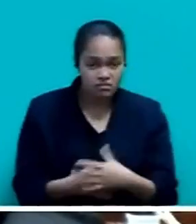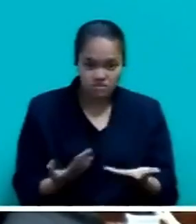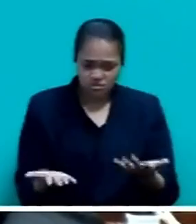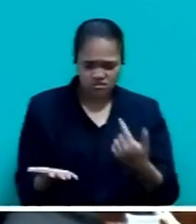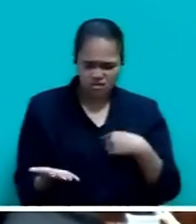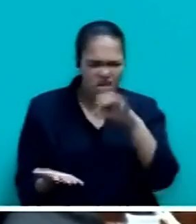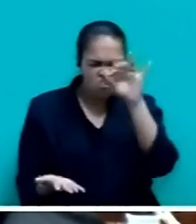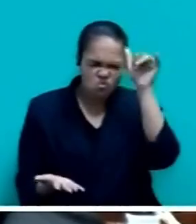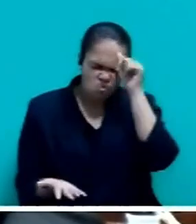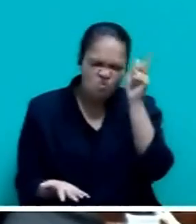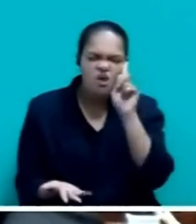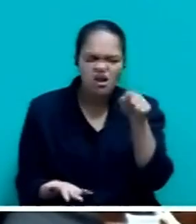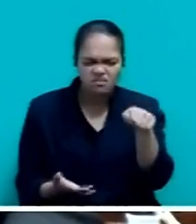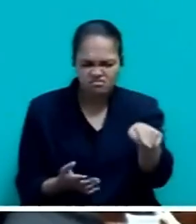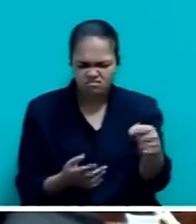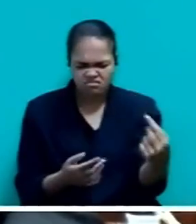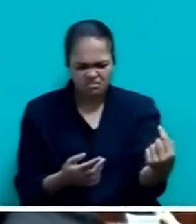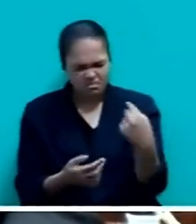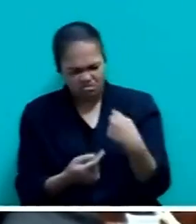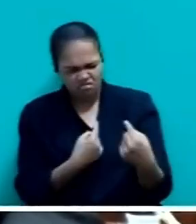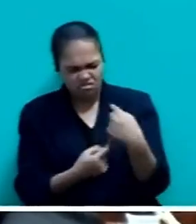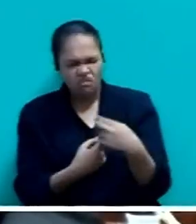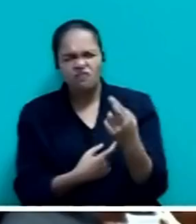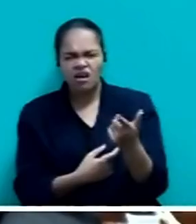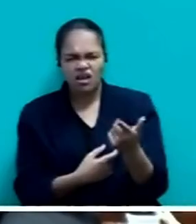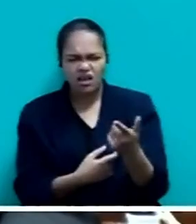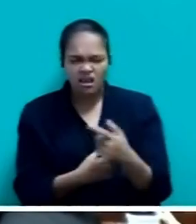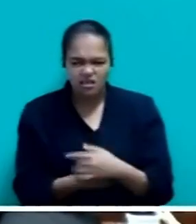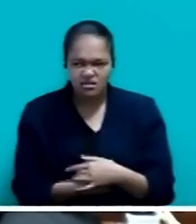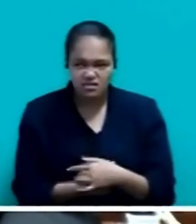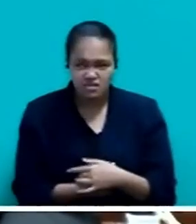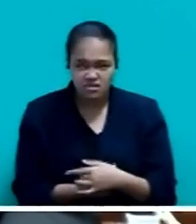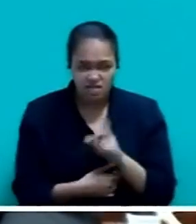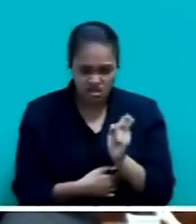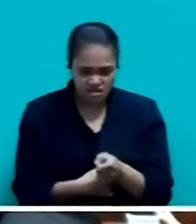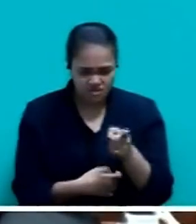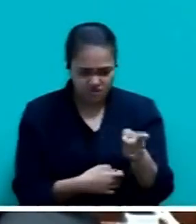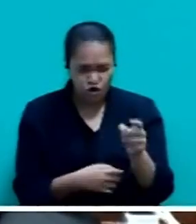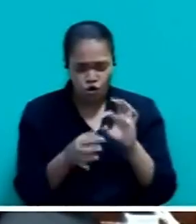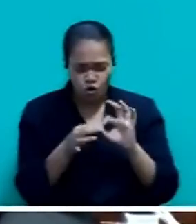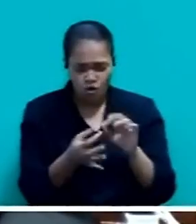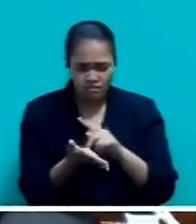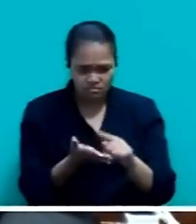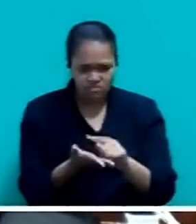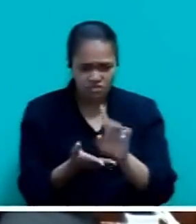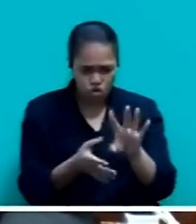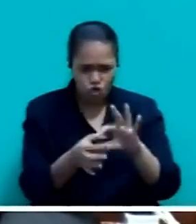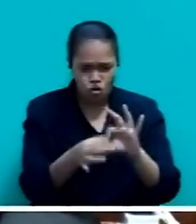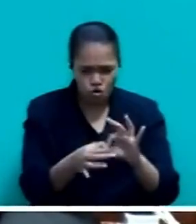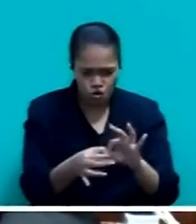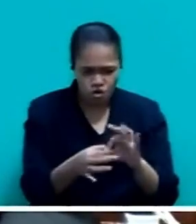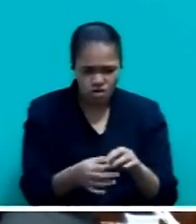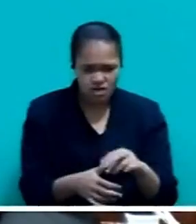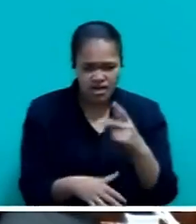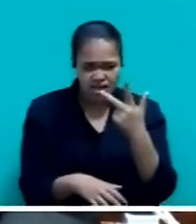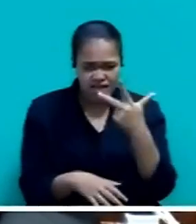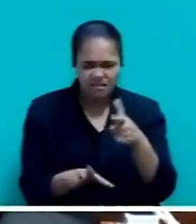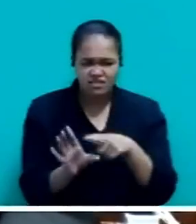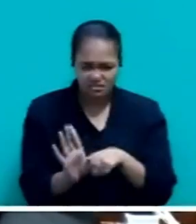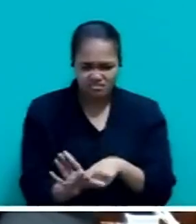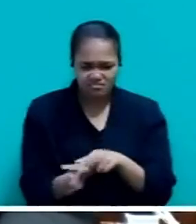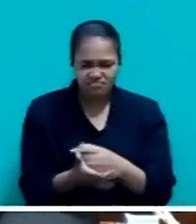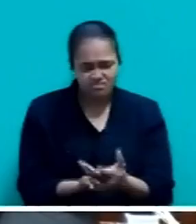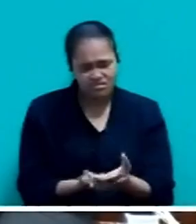he means, because if he's been weighing his own position in the last 8 years, then there's a lot to say,